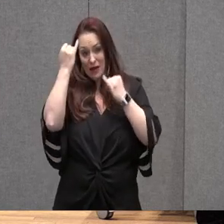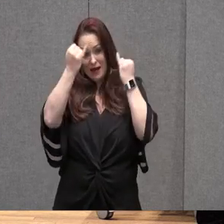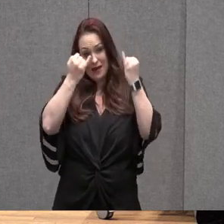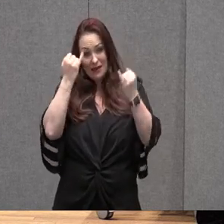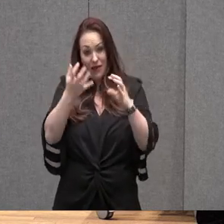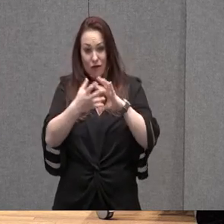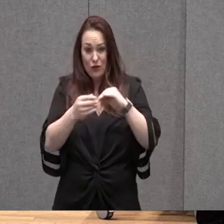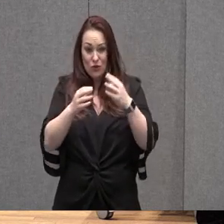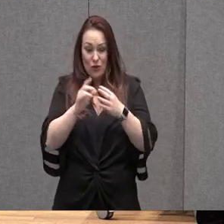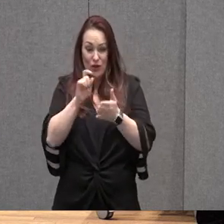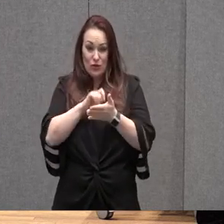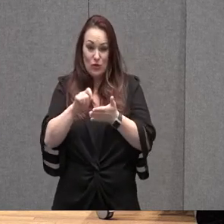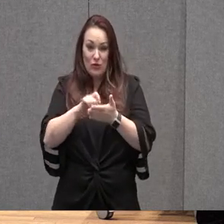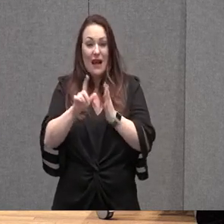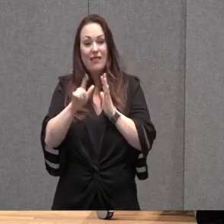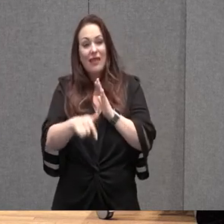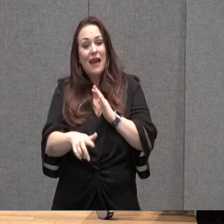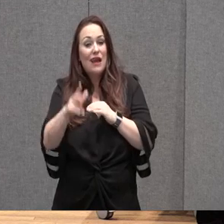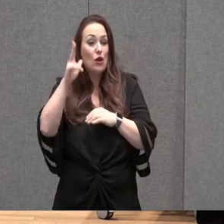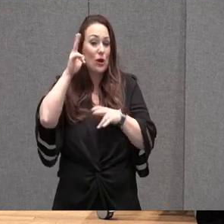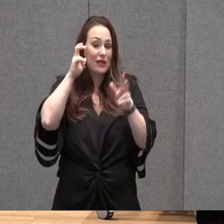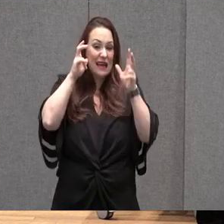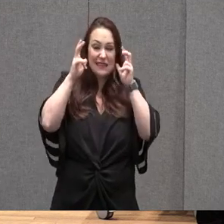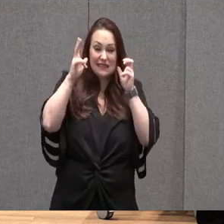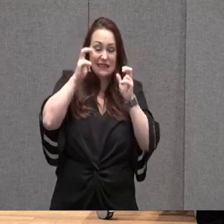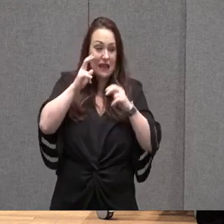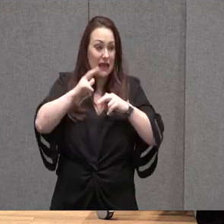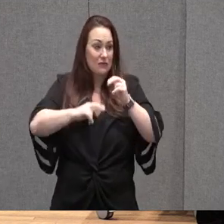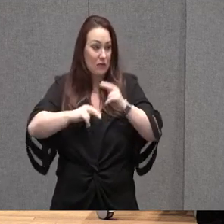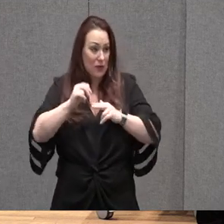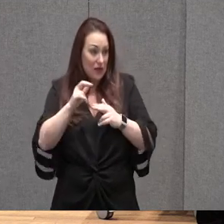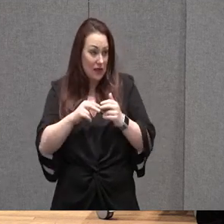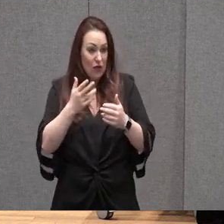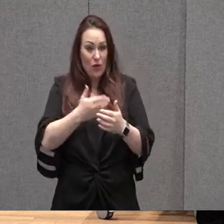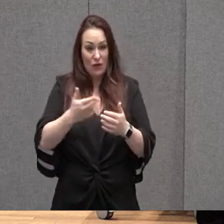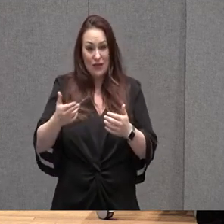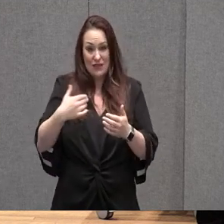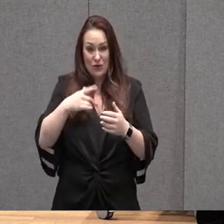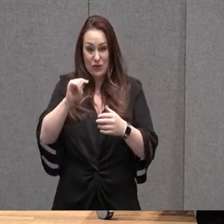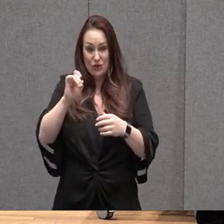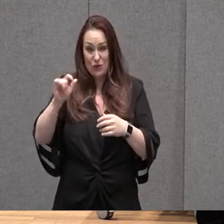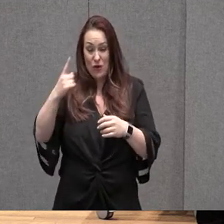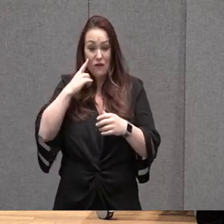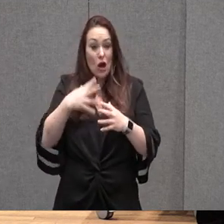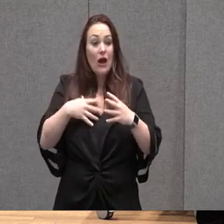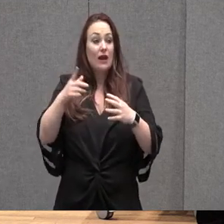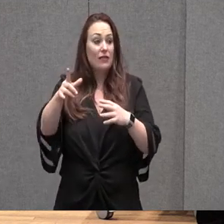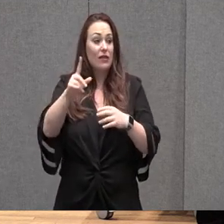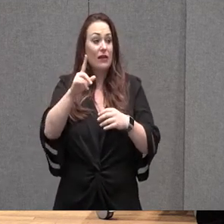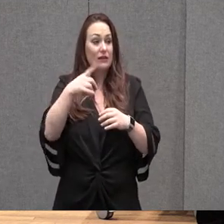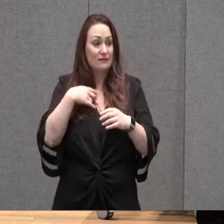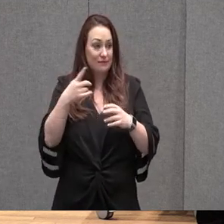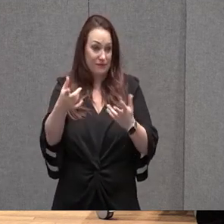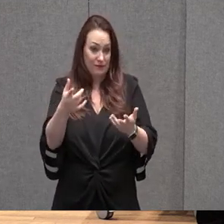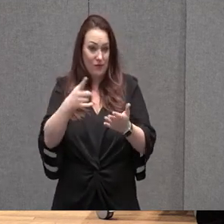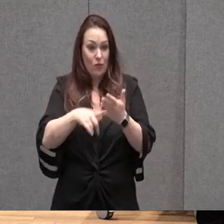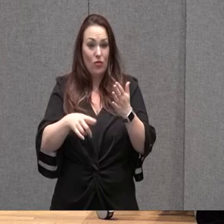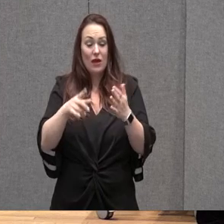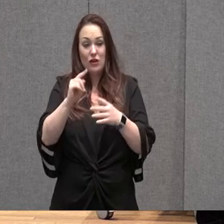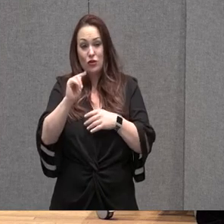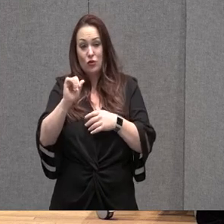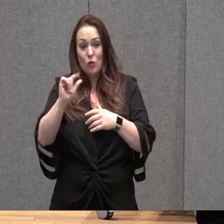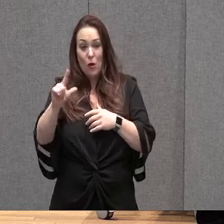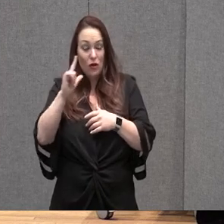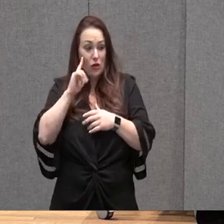So make sure you're listening, you're building your resource tool for the story that you will be writing, like Miss Martindale said. Yeah.